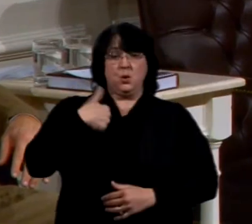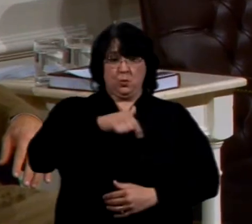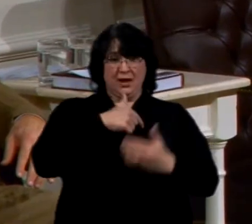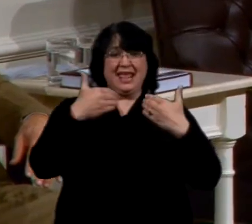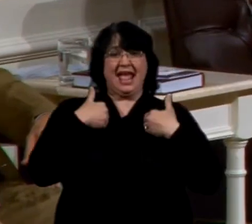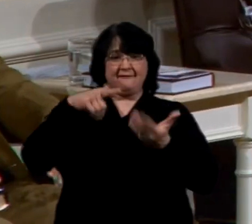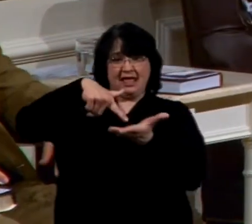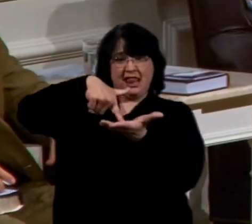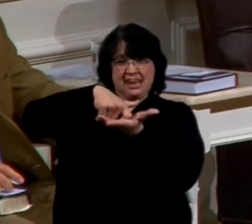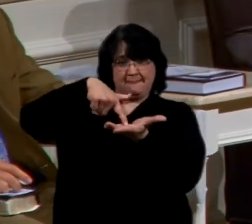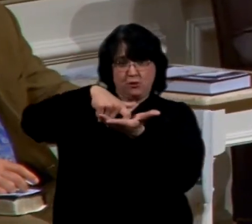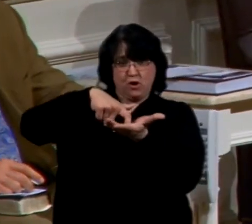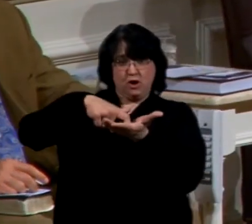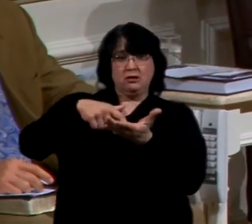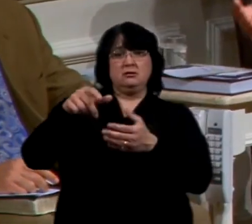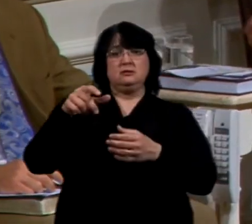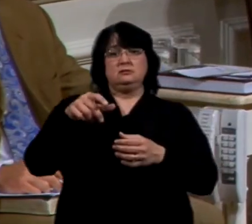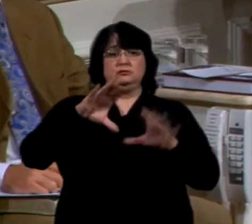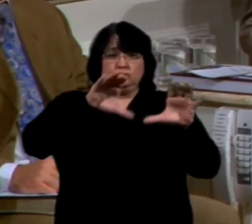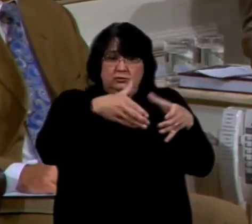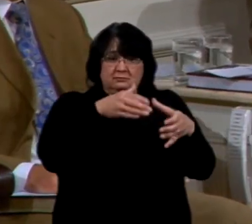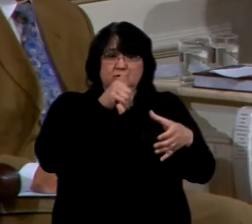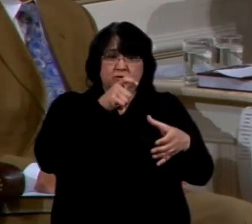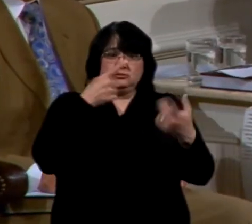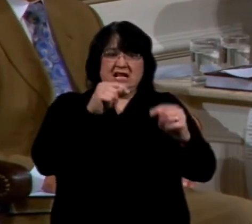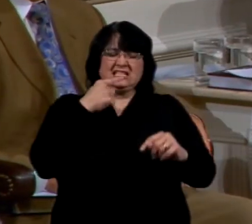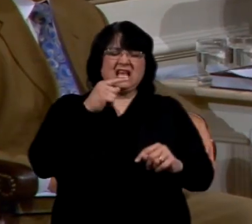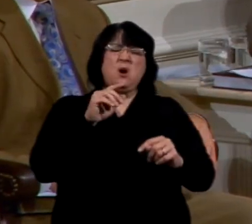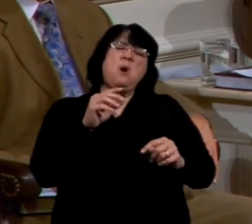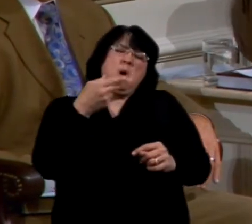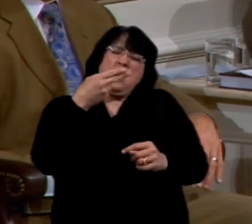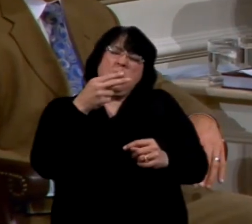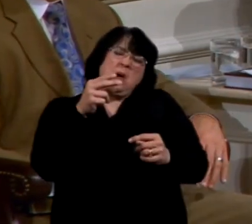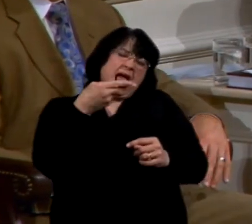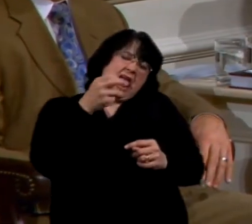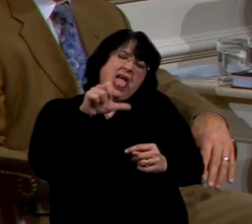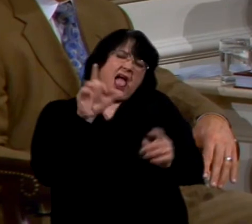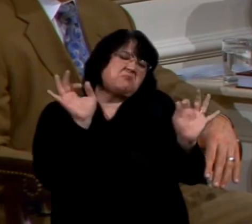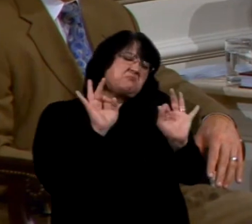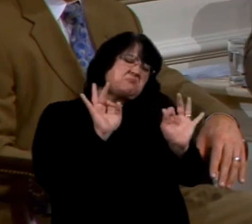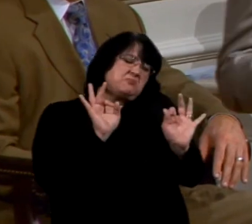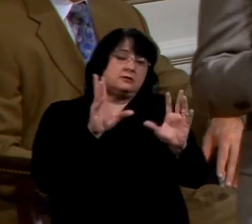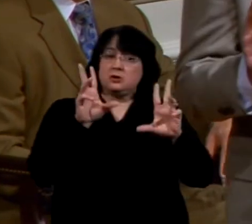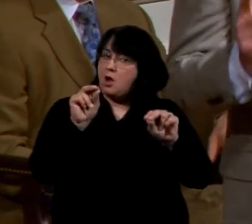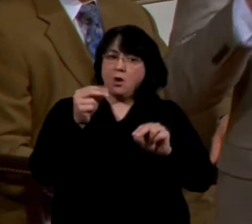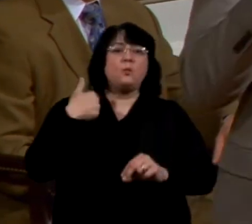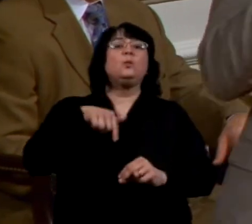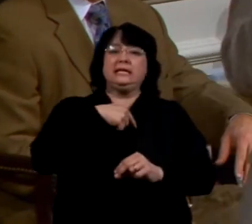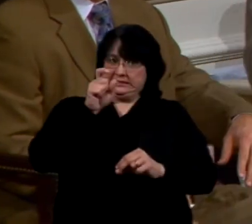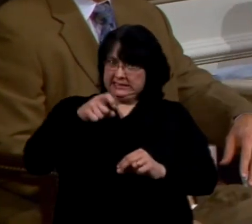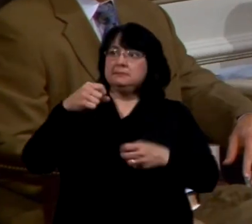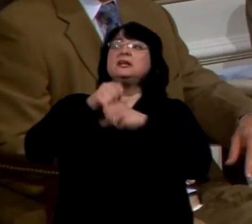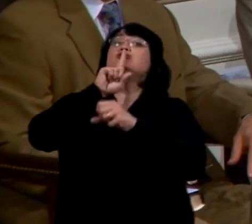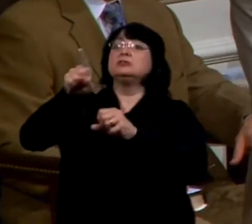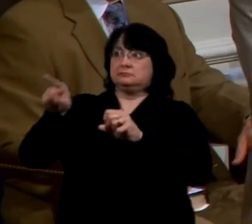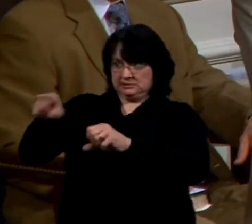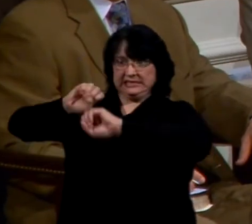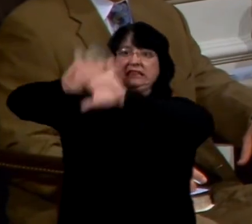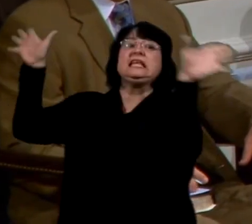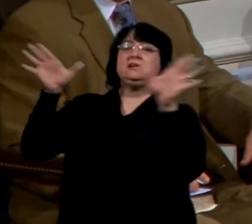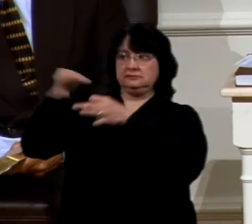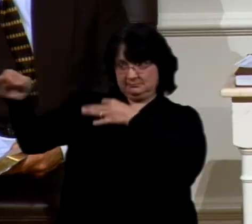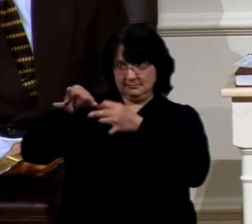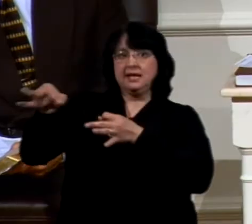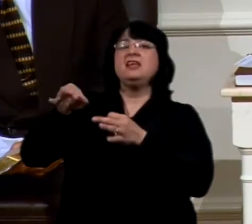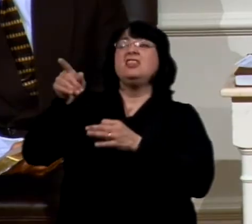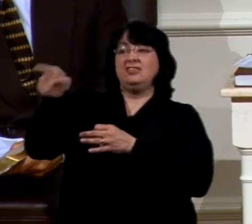liberal movement that's trying to remove the awfulness of hell. We need to make sure we're plain. There is a hell to be